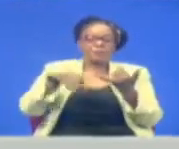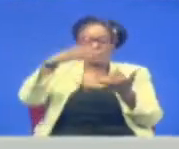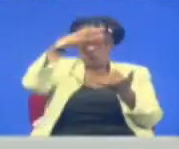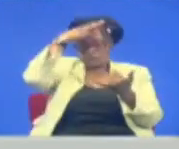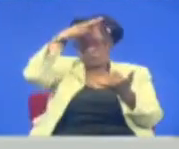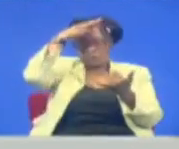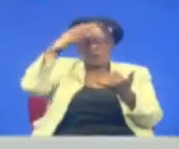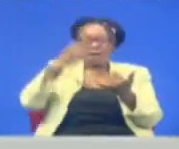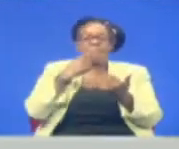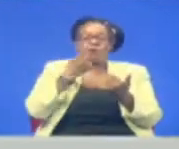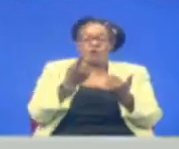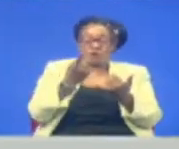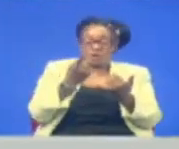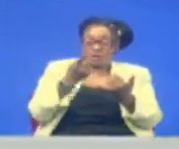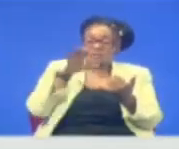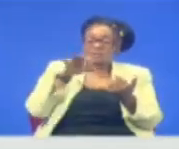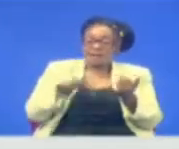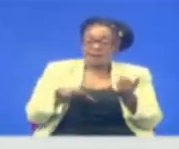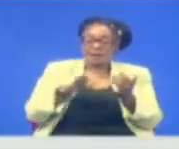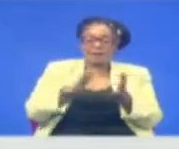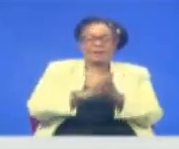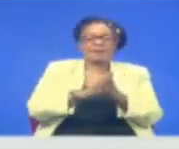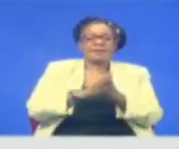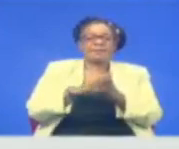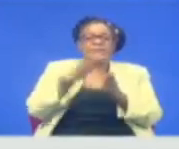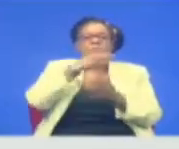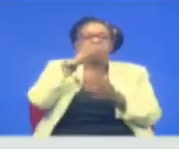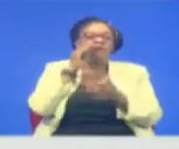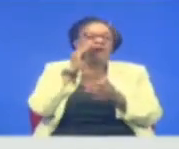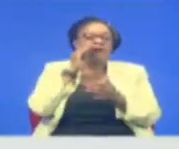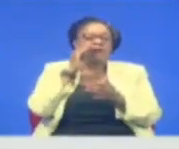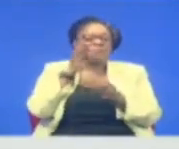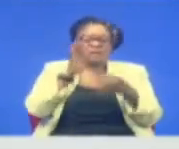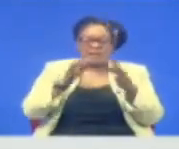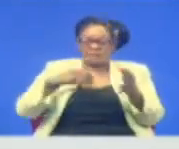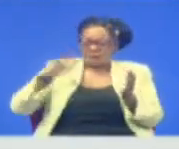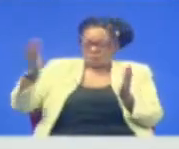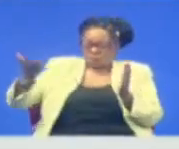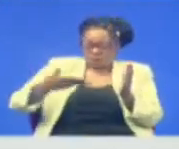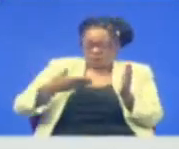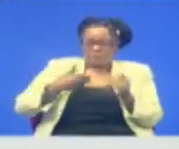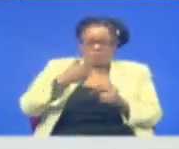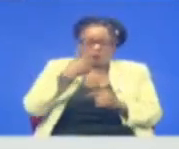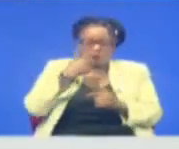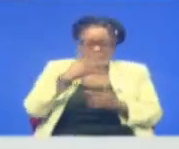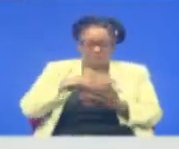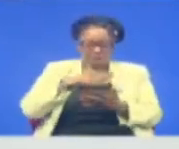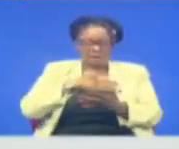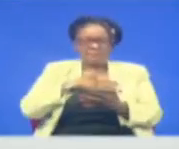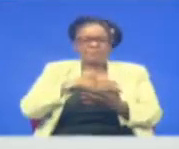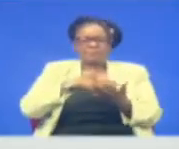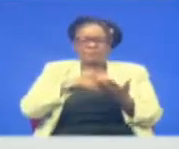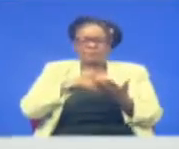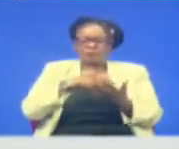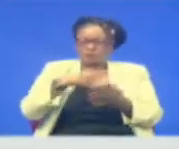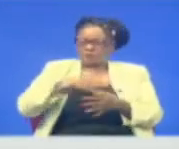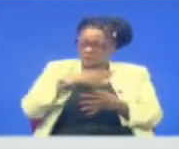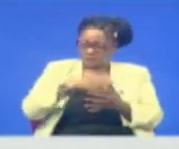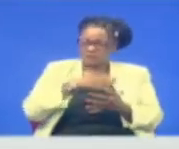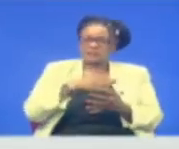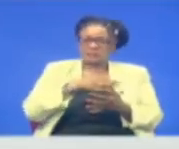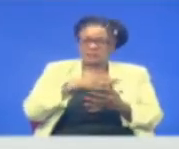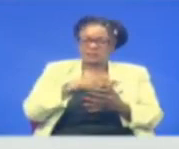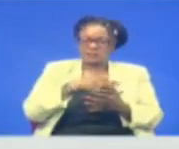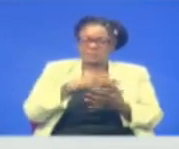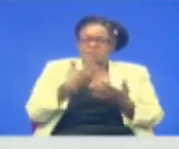and Musalia Mudavadi direction. Wewe nikiukaribisha nyumbani kwangu, kuja kunitembelea na